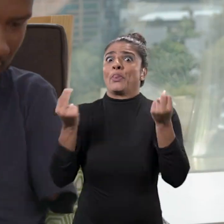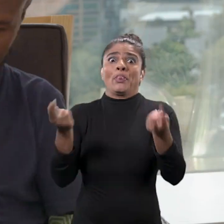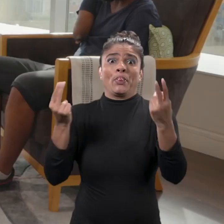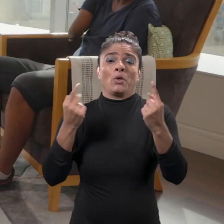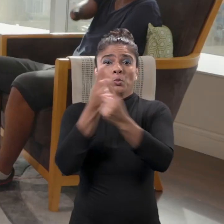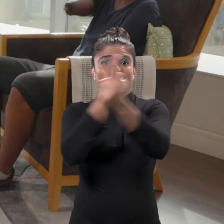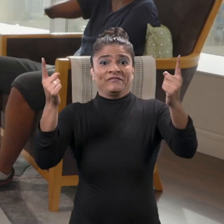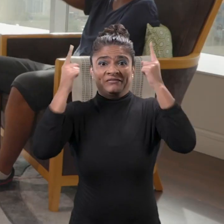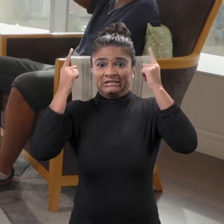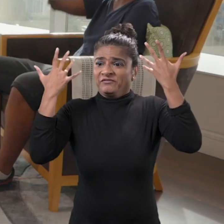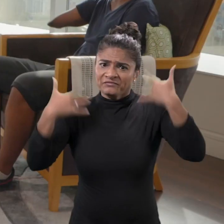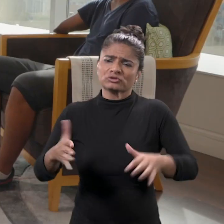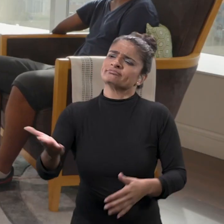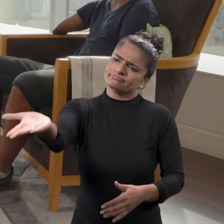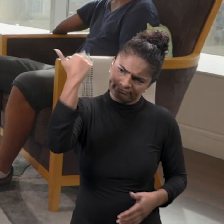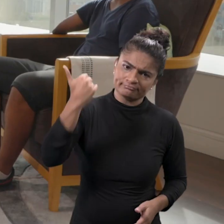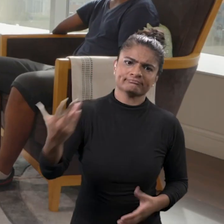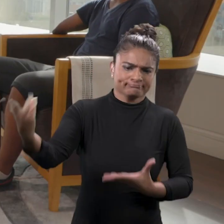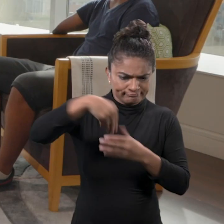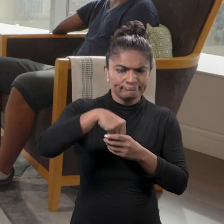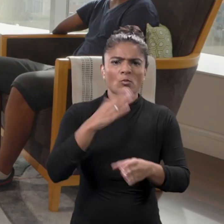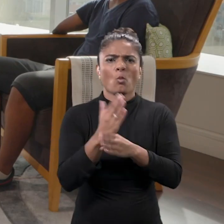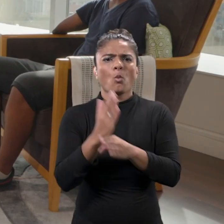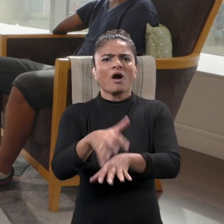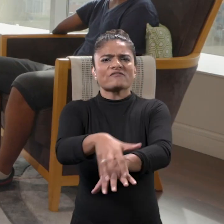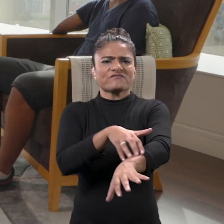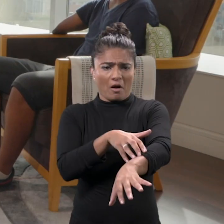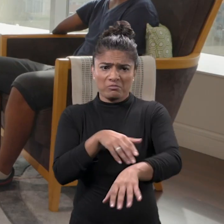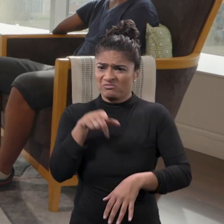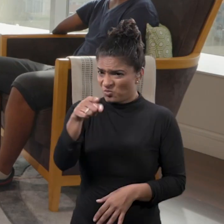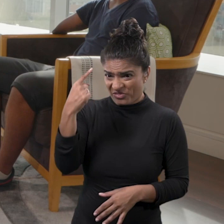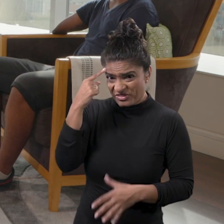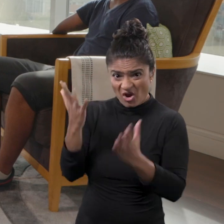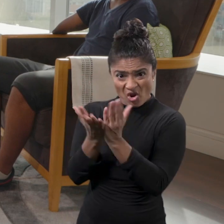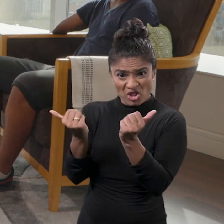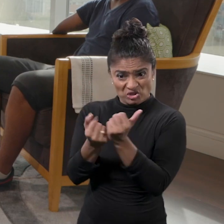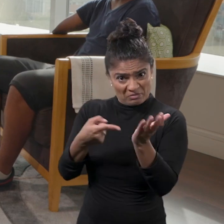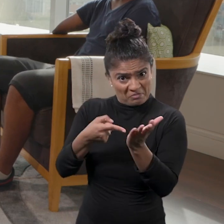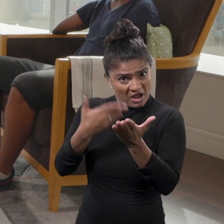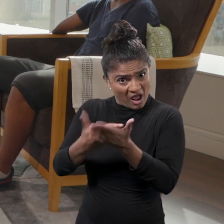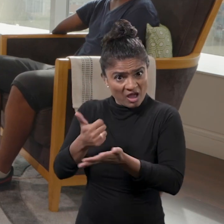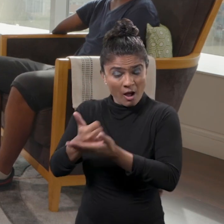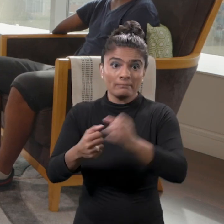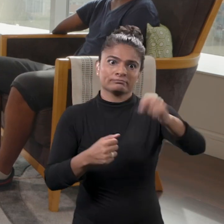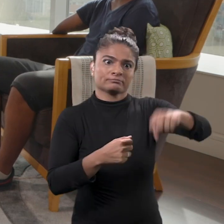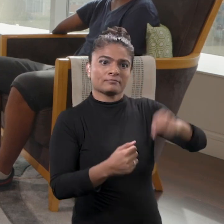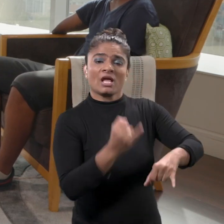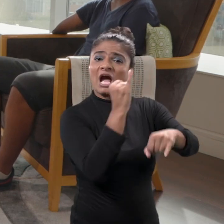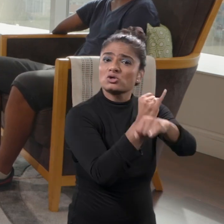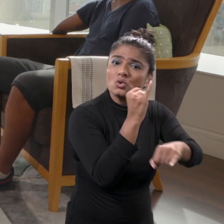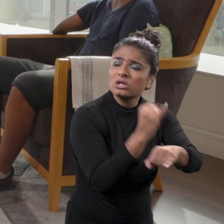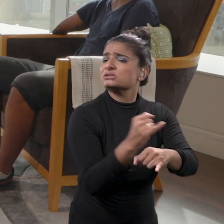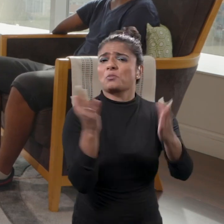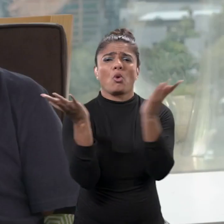university. Take them in and let them work the farm. So you believe something like learnerships would help with that? Most 100%, definitely.